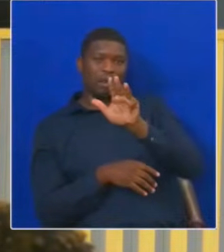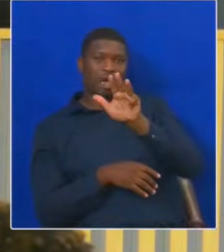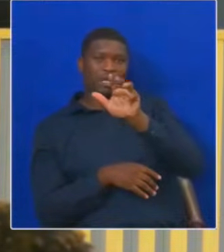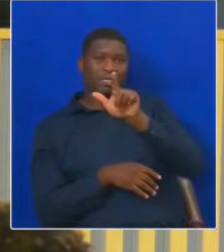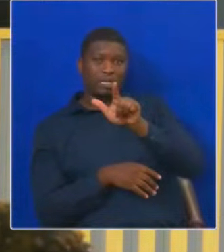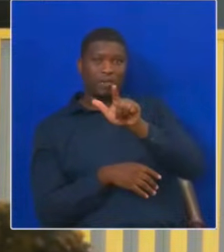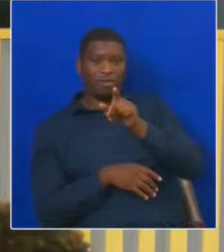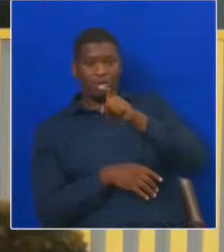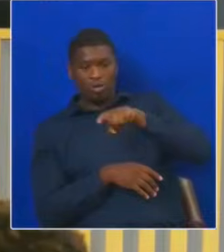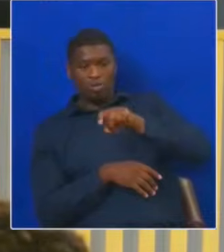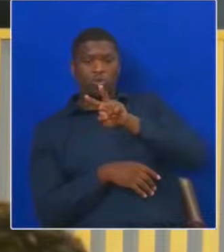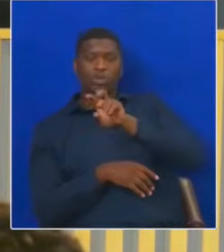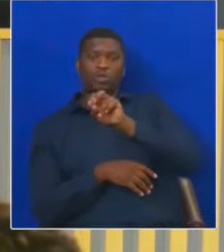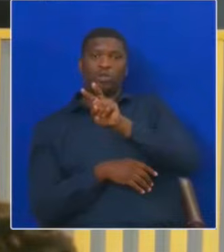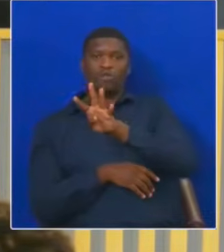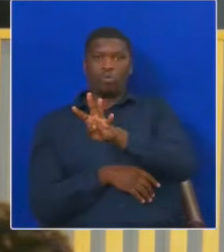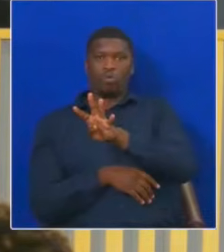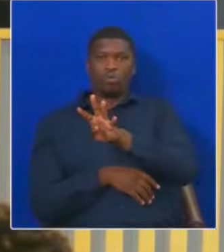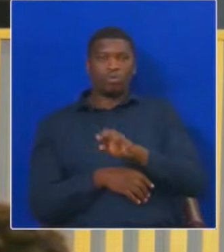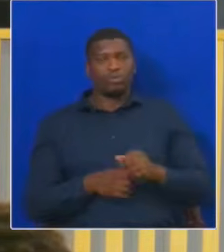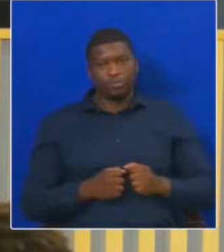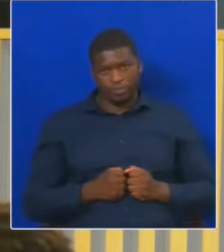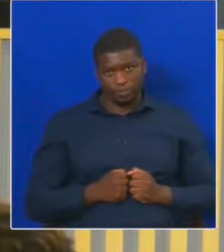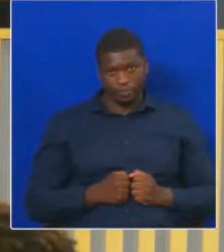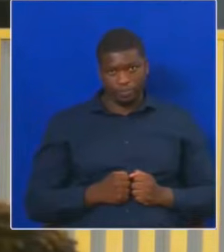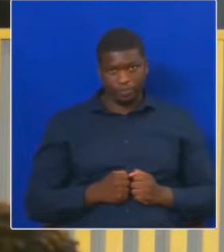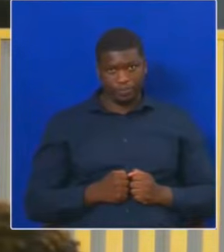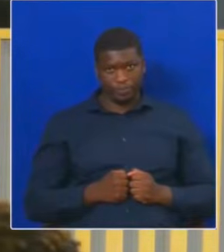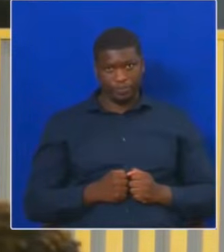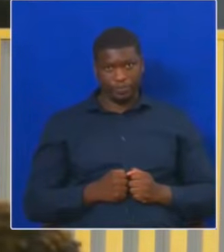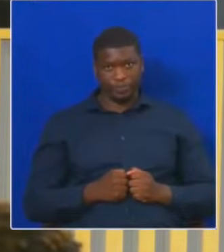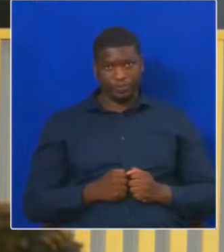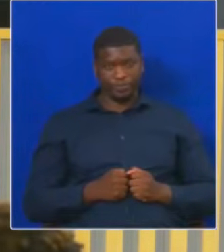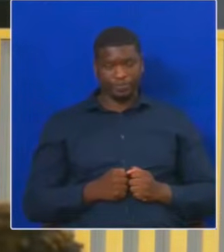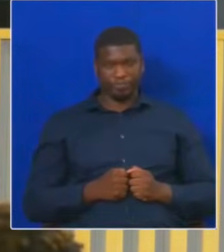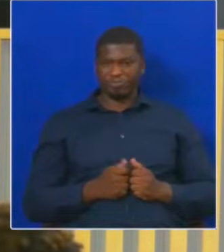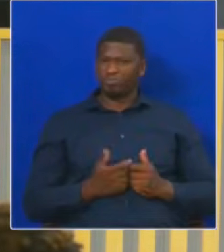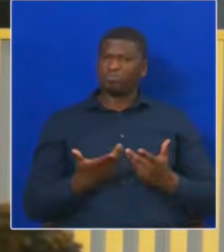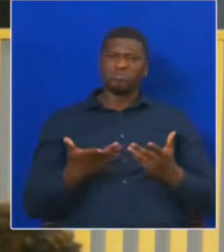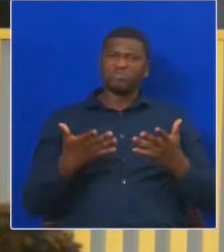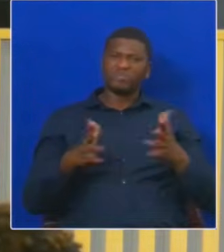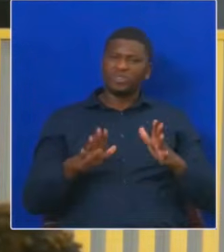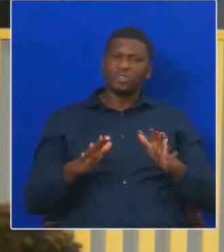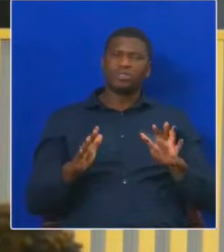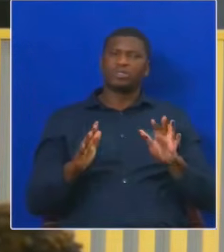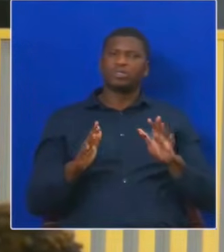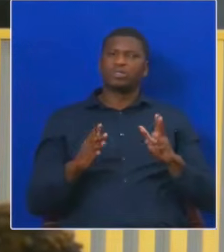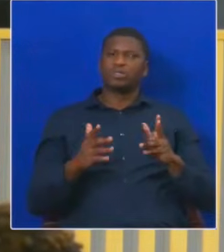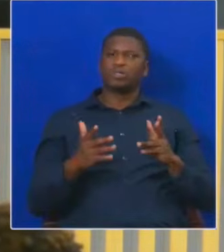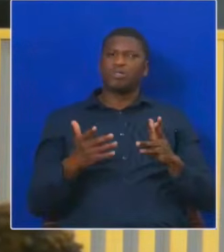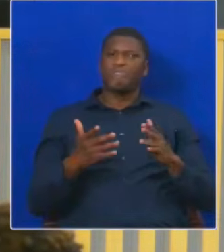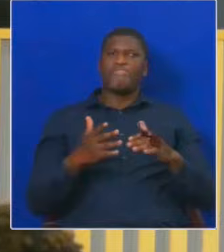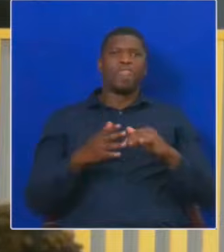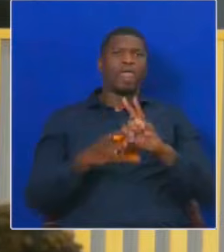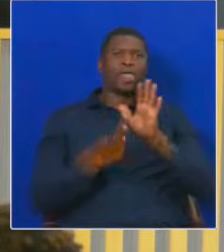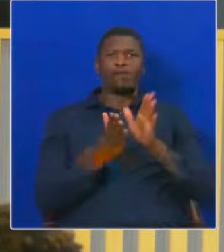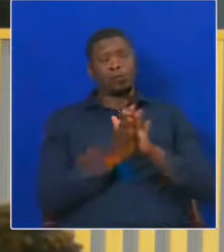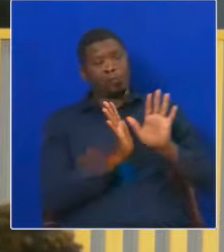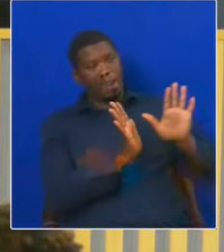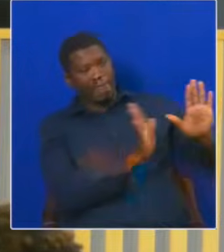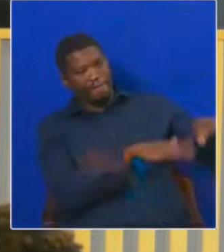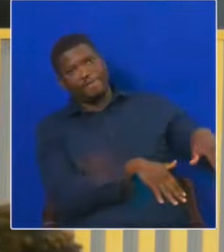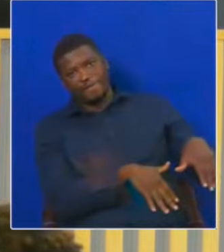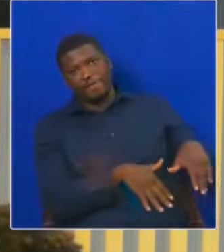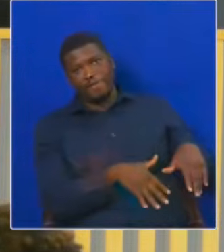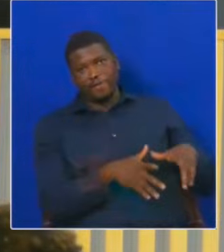2024. And the rest was left with the